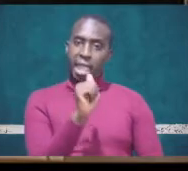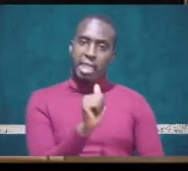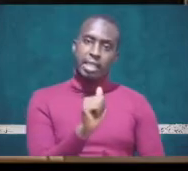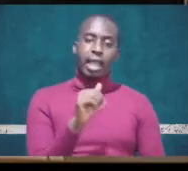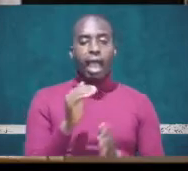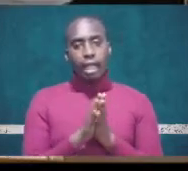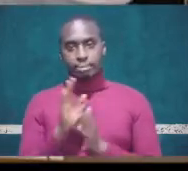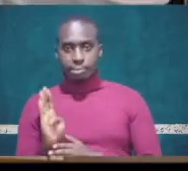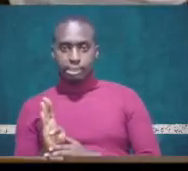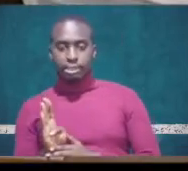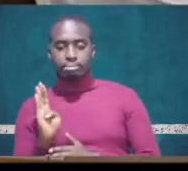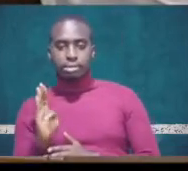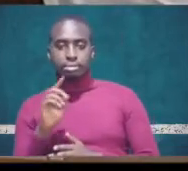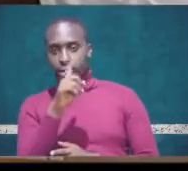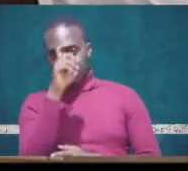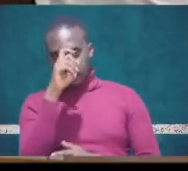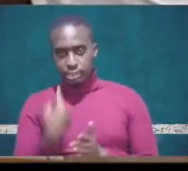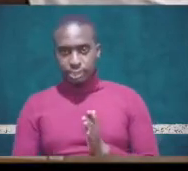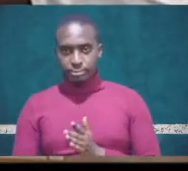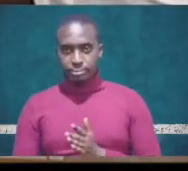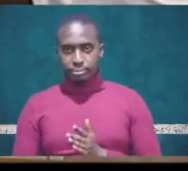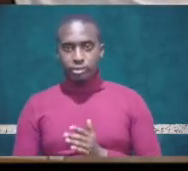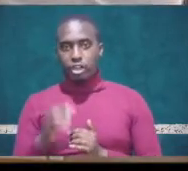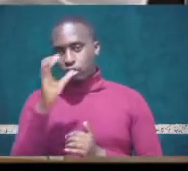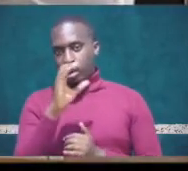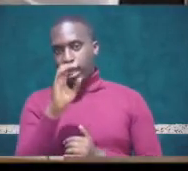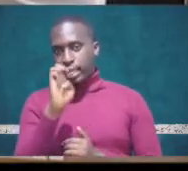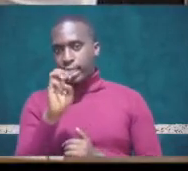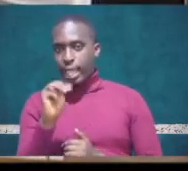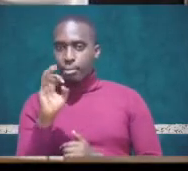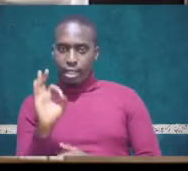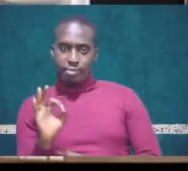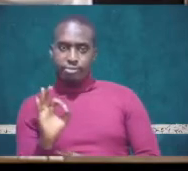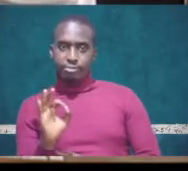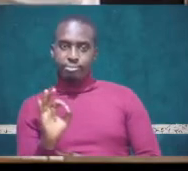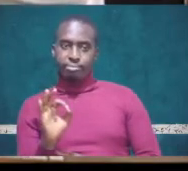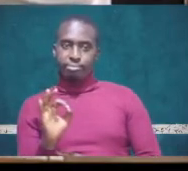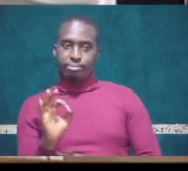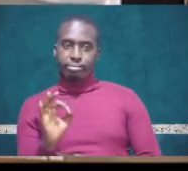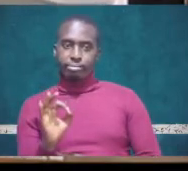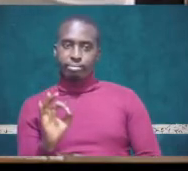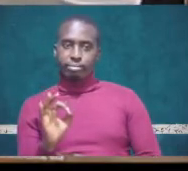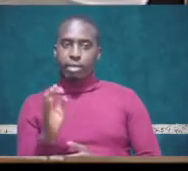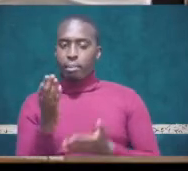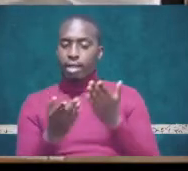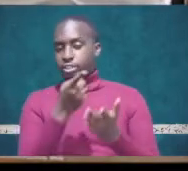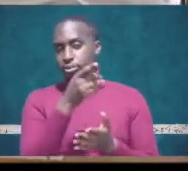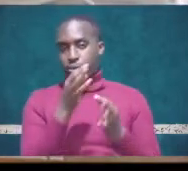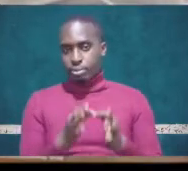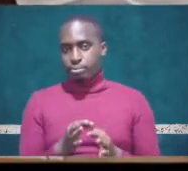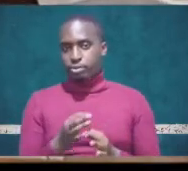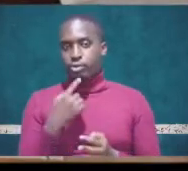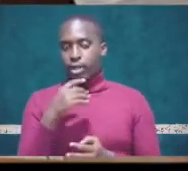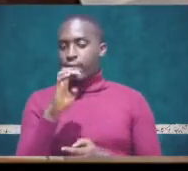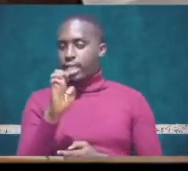then B. B is also find the electromotive force. Electromotive force which is balances that one. So